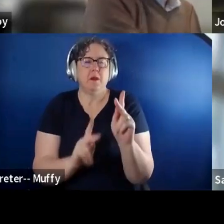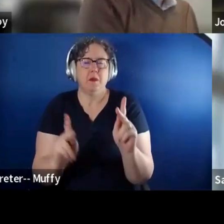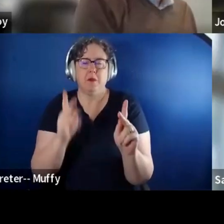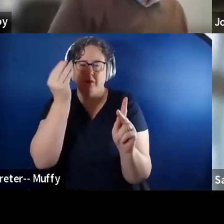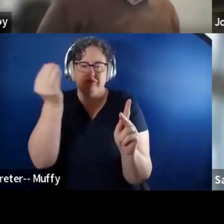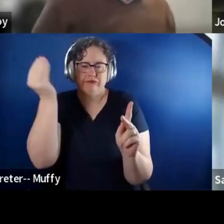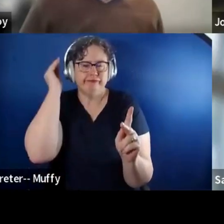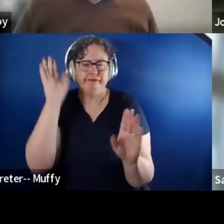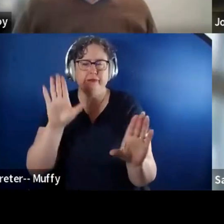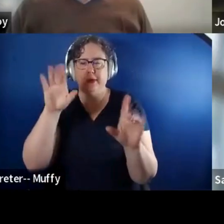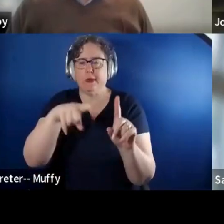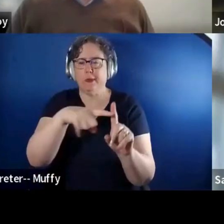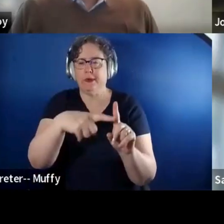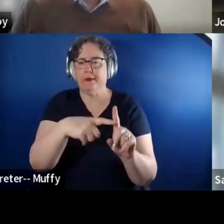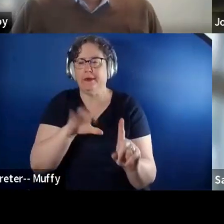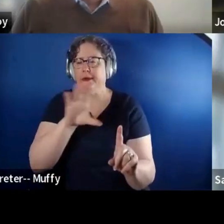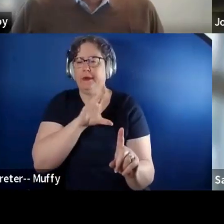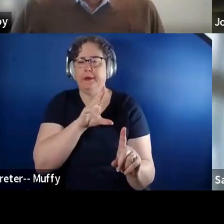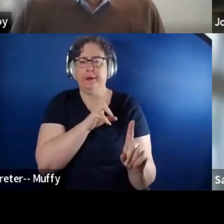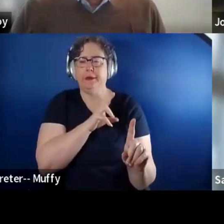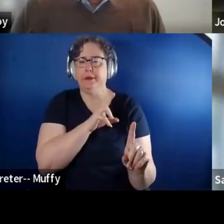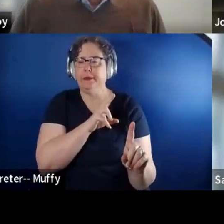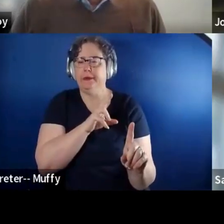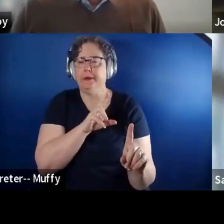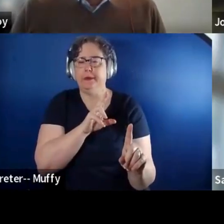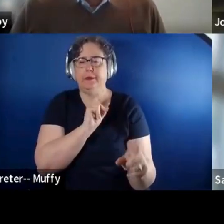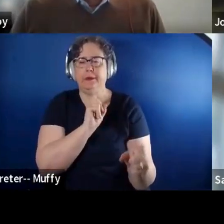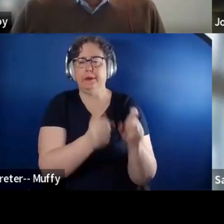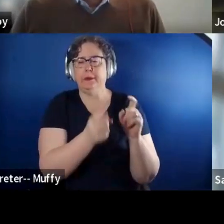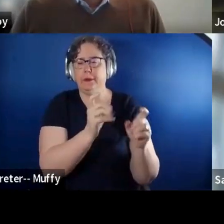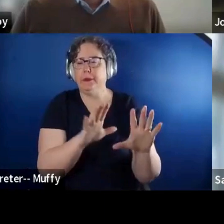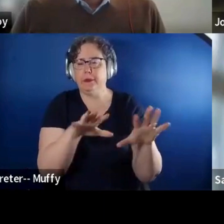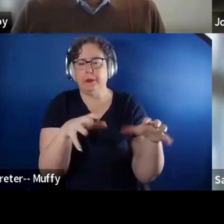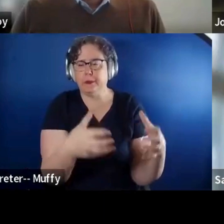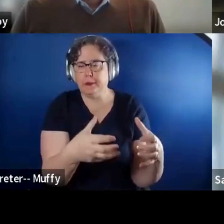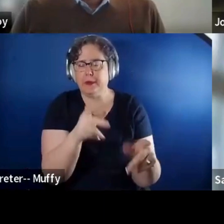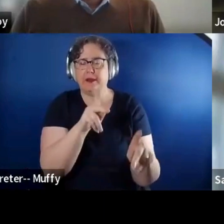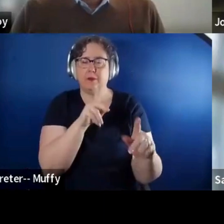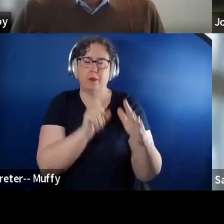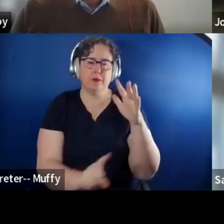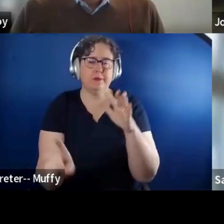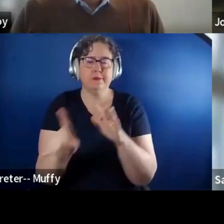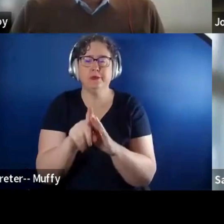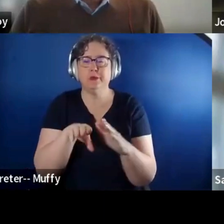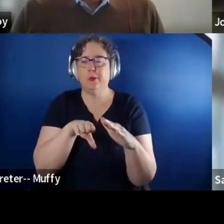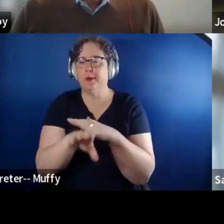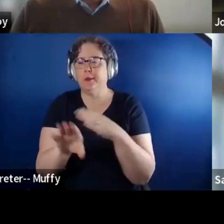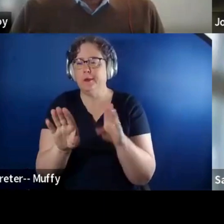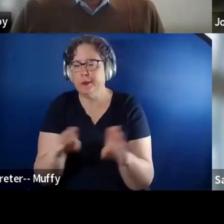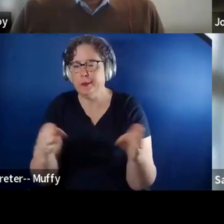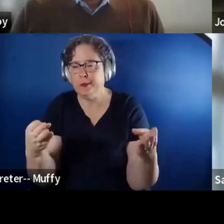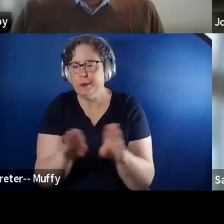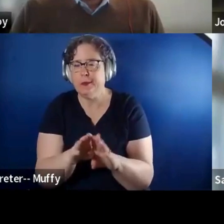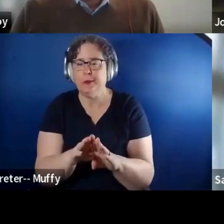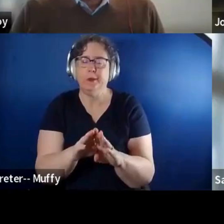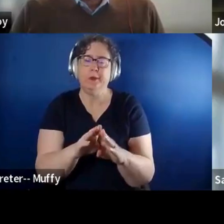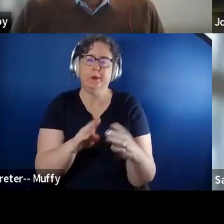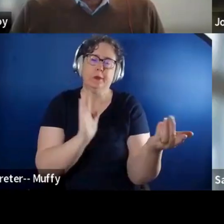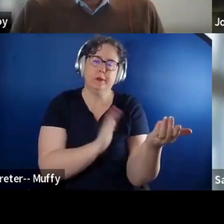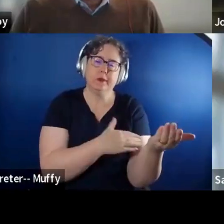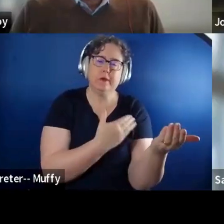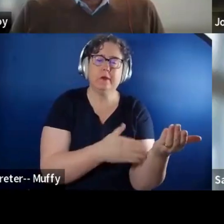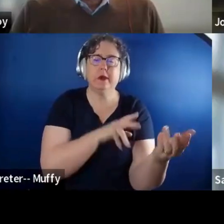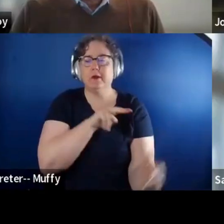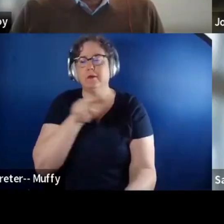asset is their subscribers, the donor base, the folks who come in through the door, whether it is to come to the symphony or to watch a